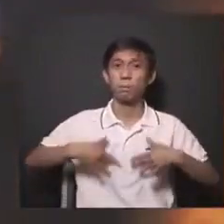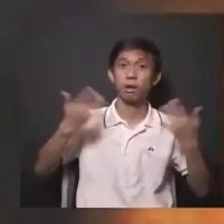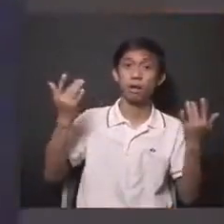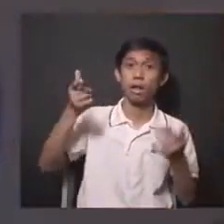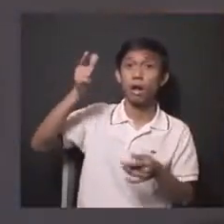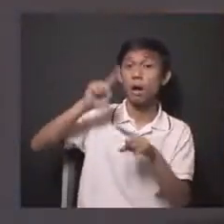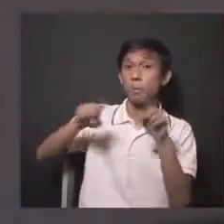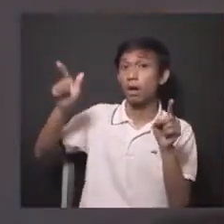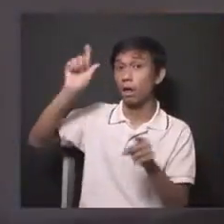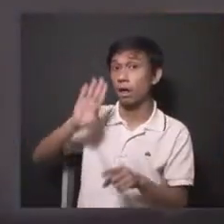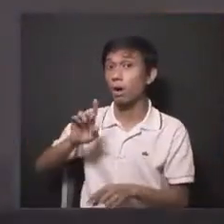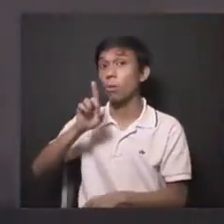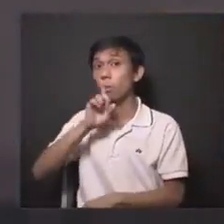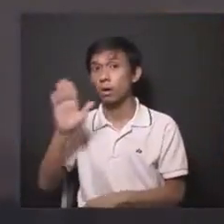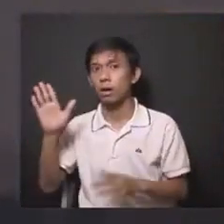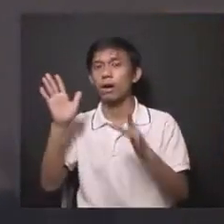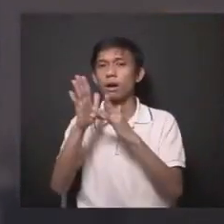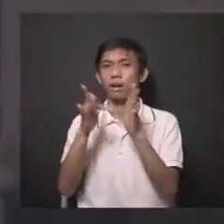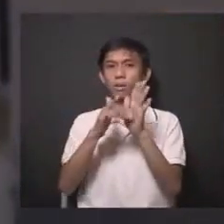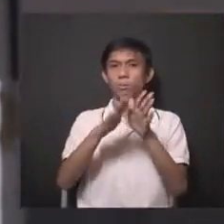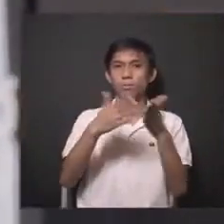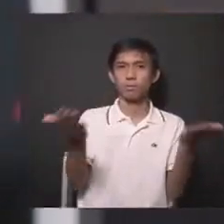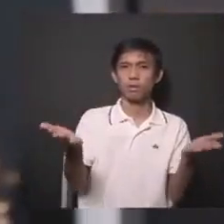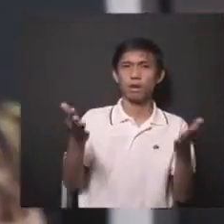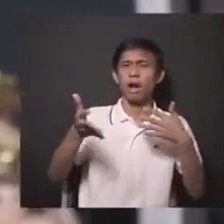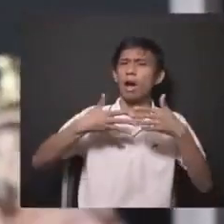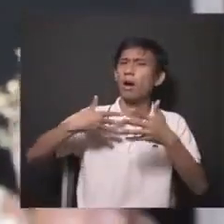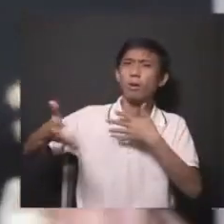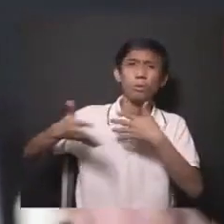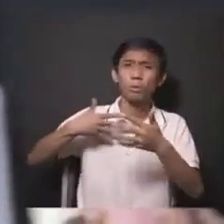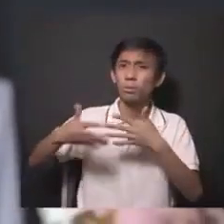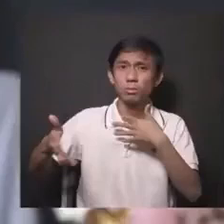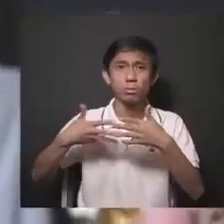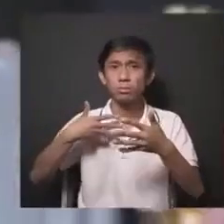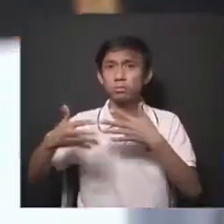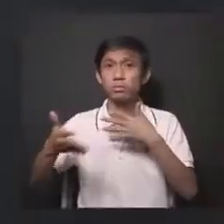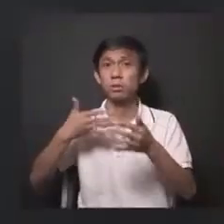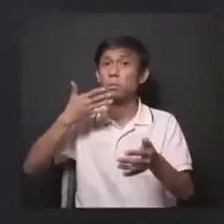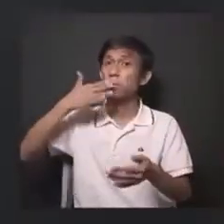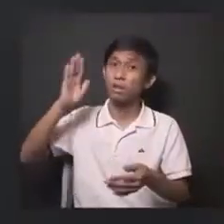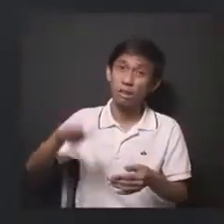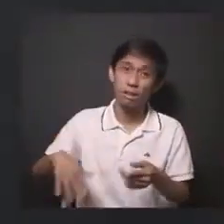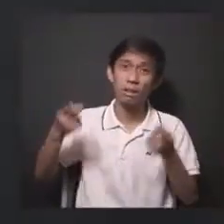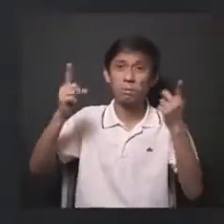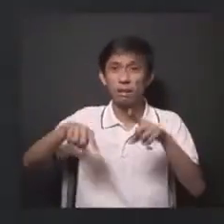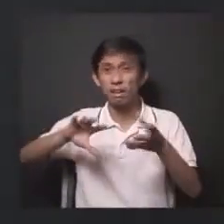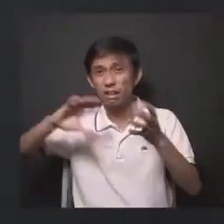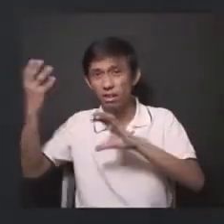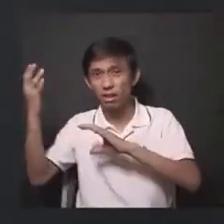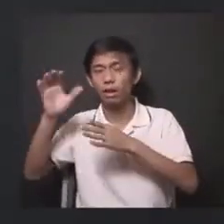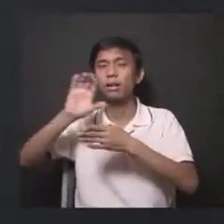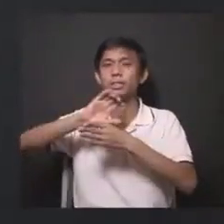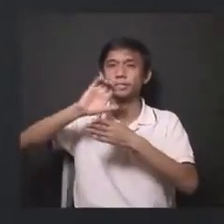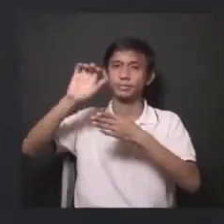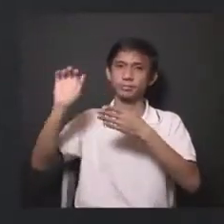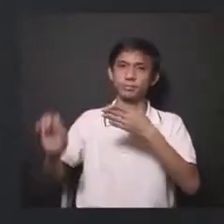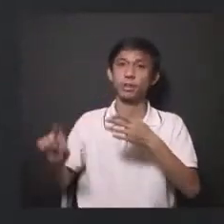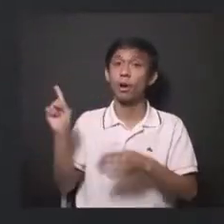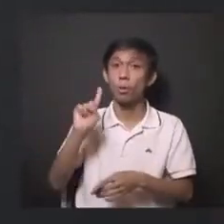that no matter what happens, in the end, it will